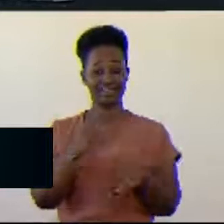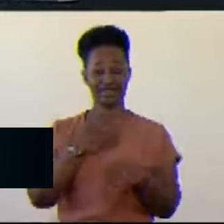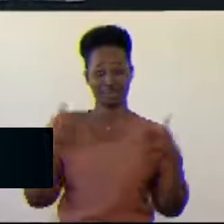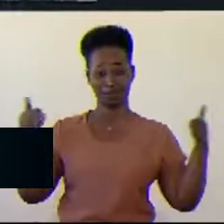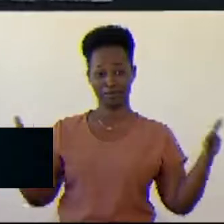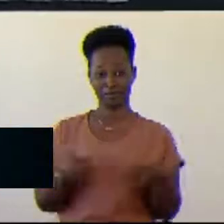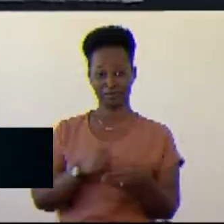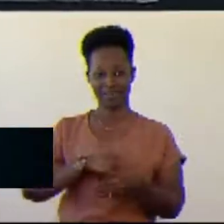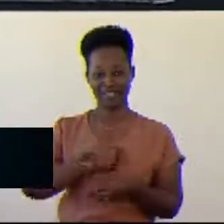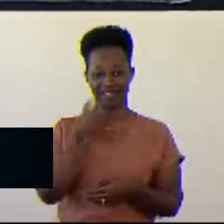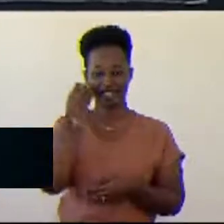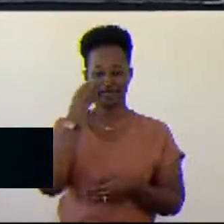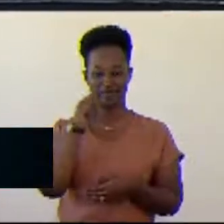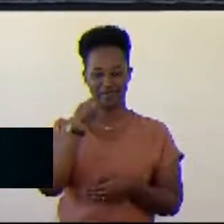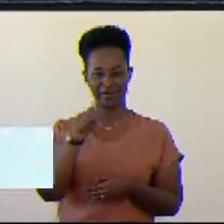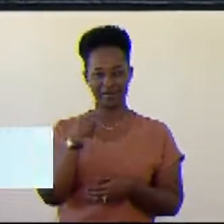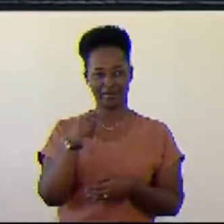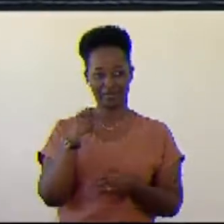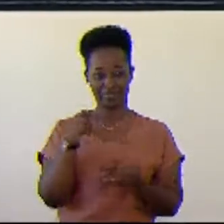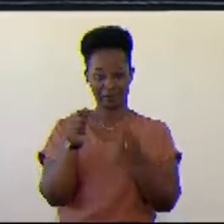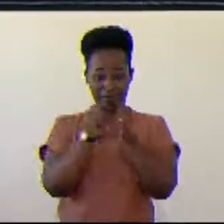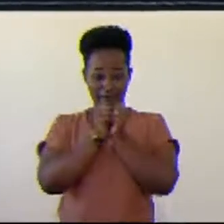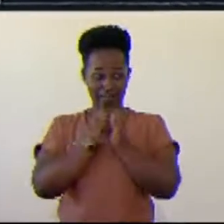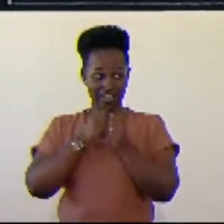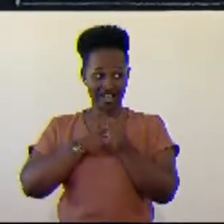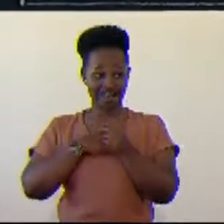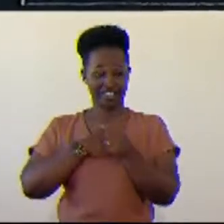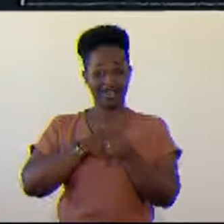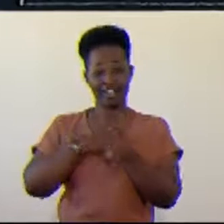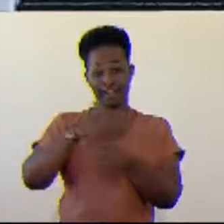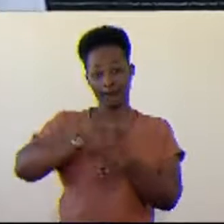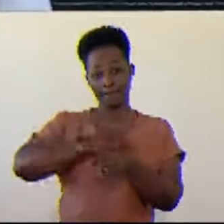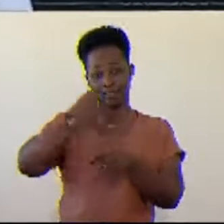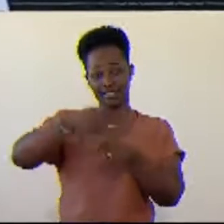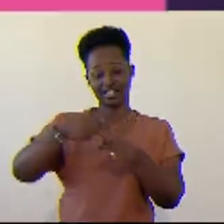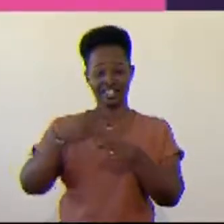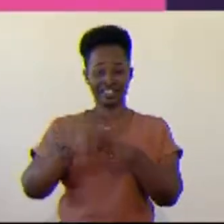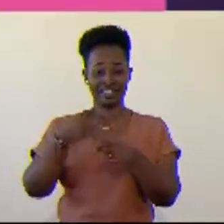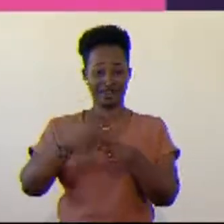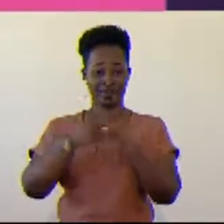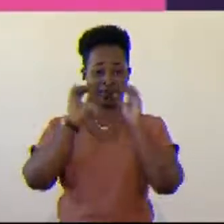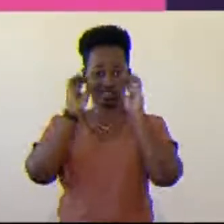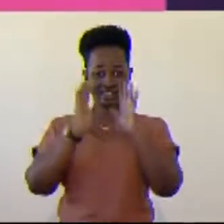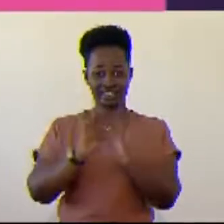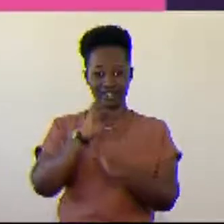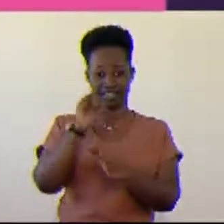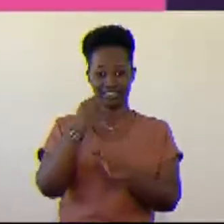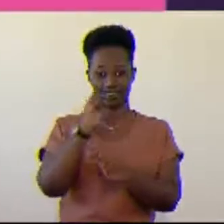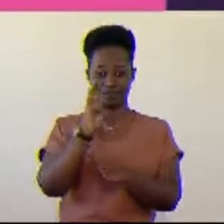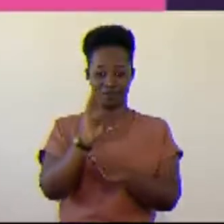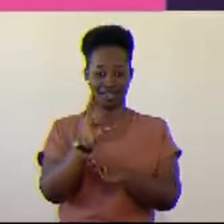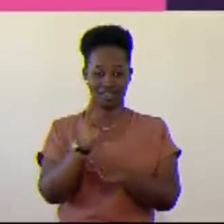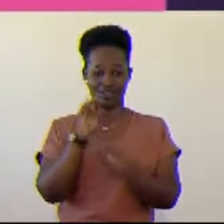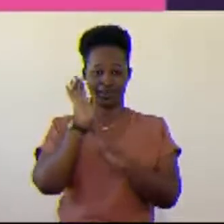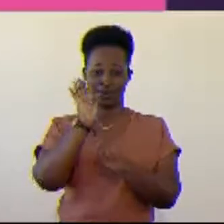myself, and if you come with me to the board here, my name is Teacher JB, your physics teacher,